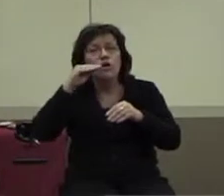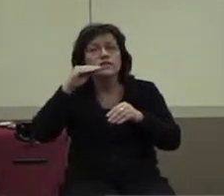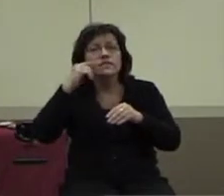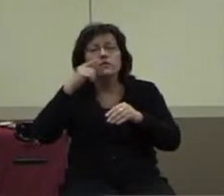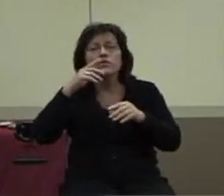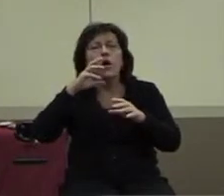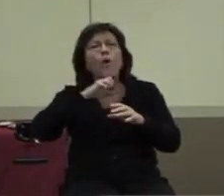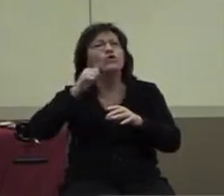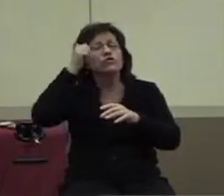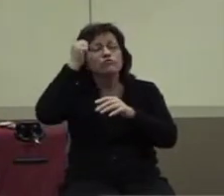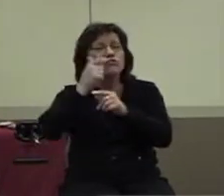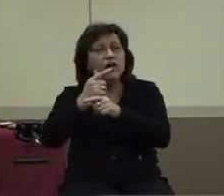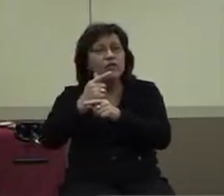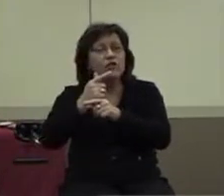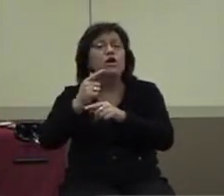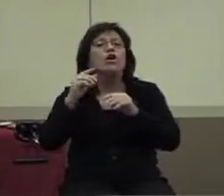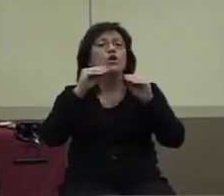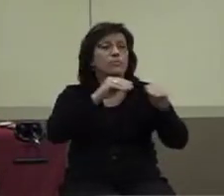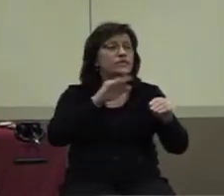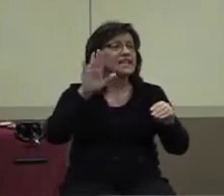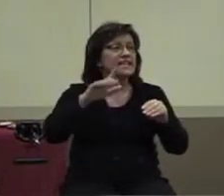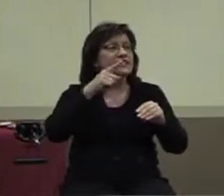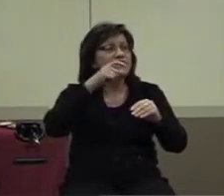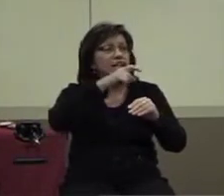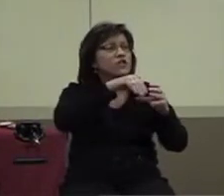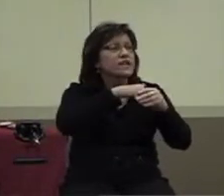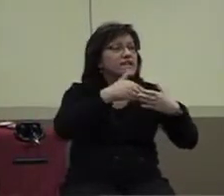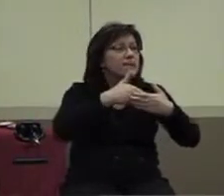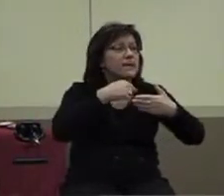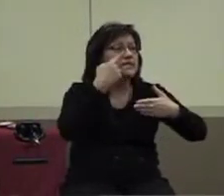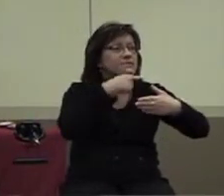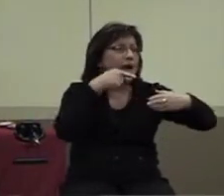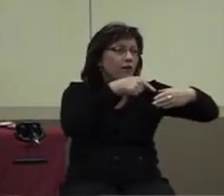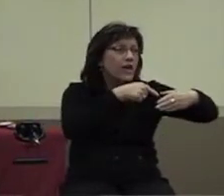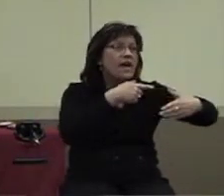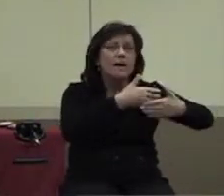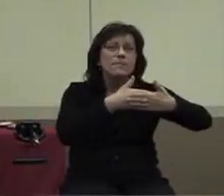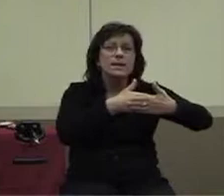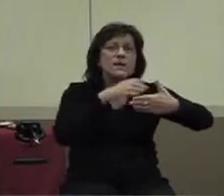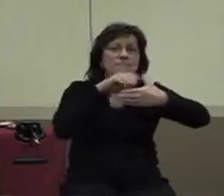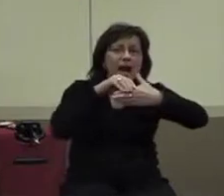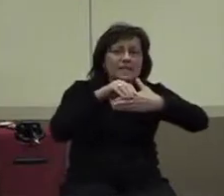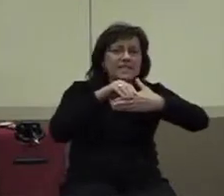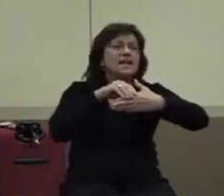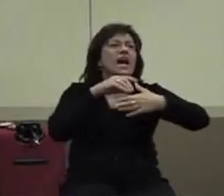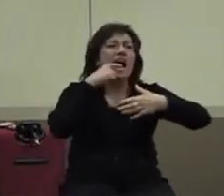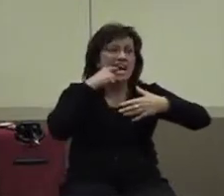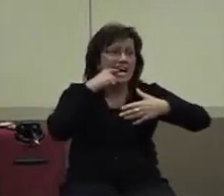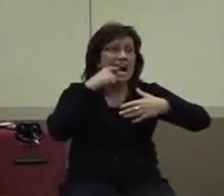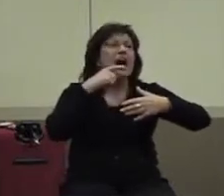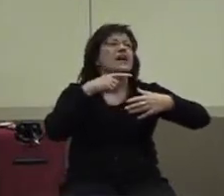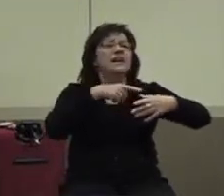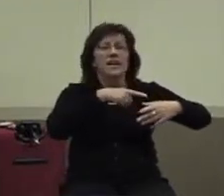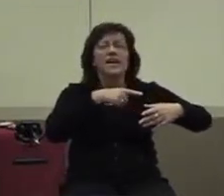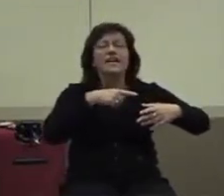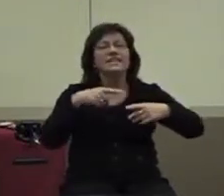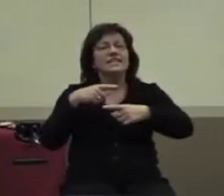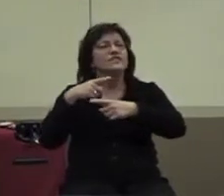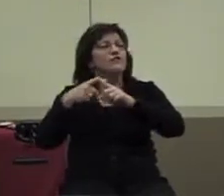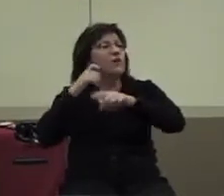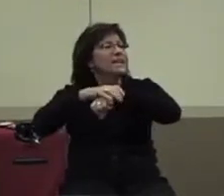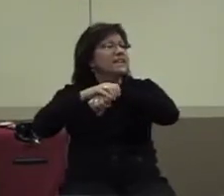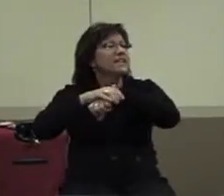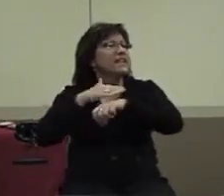puts his finger in the baby's mouth, and the baby bites him. And he's from England, so he's got a funny accent. I